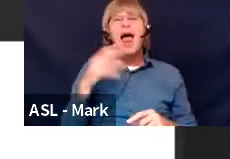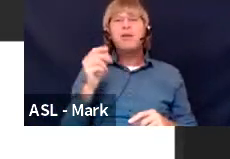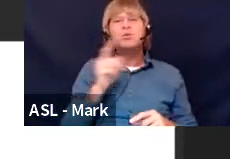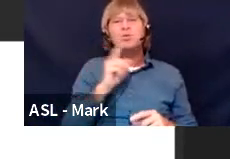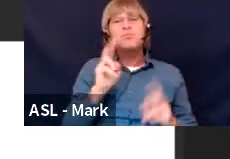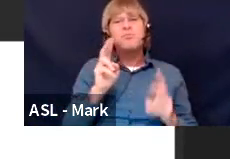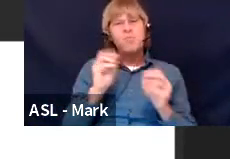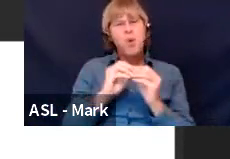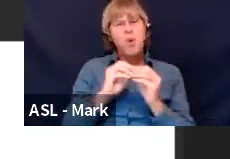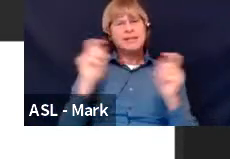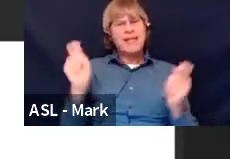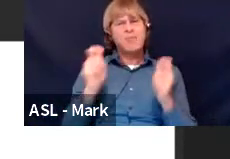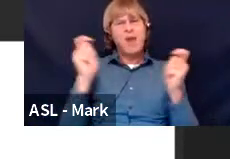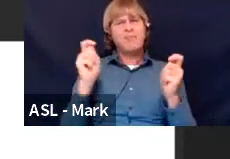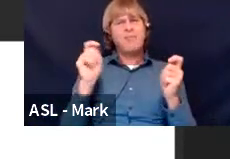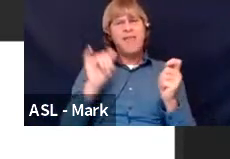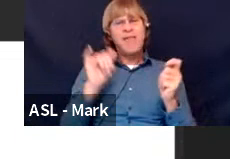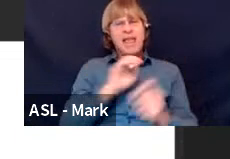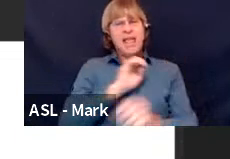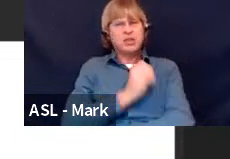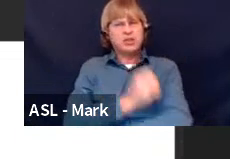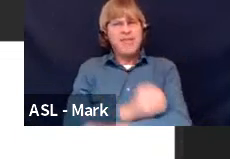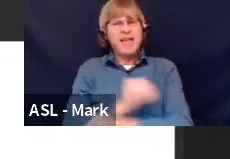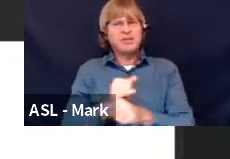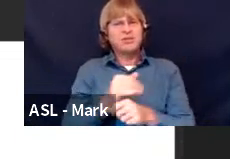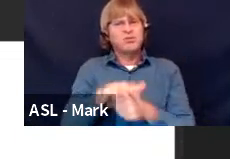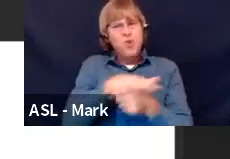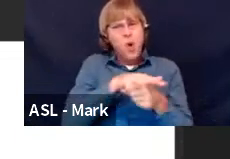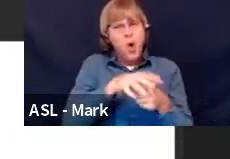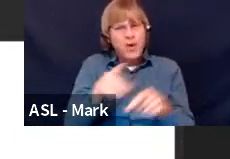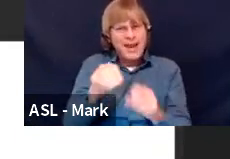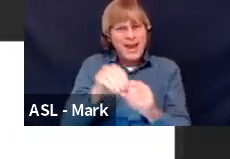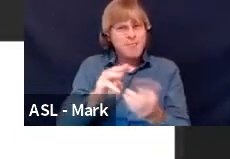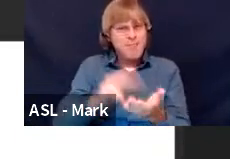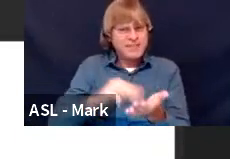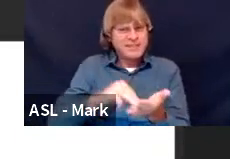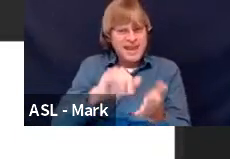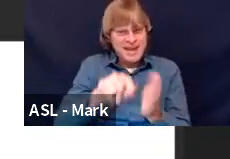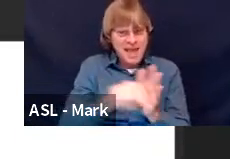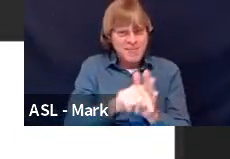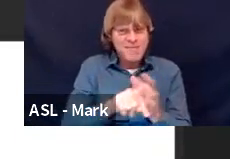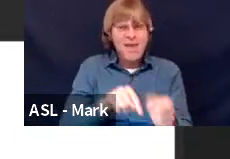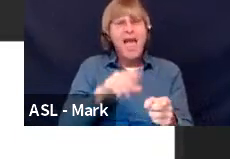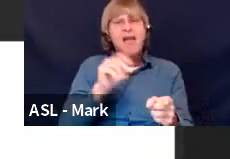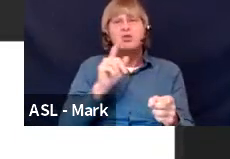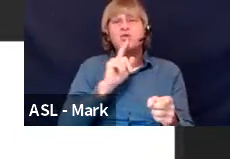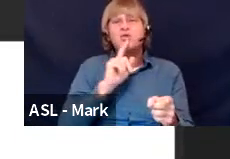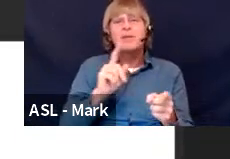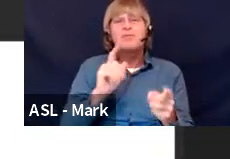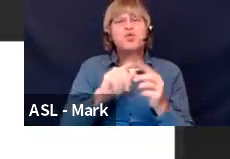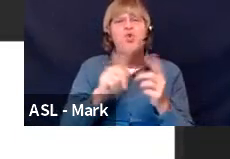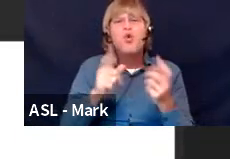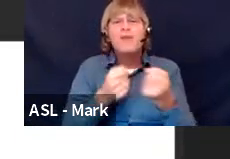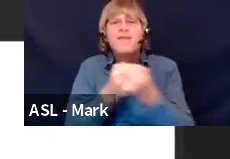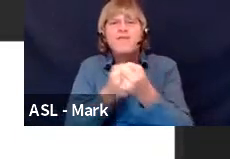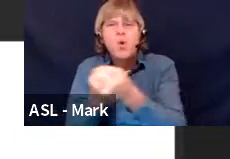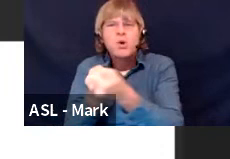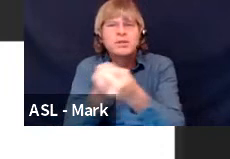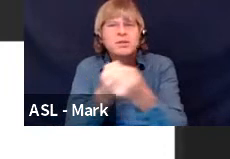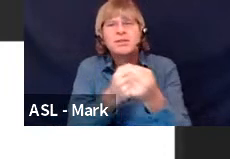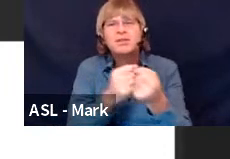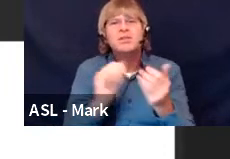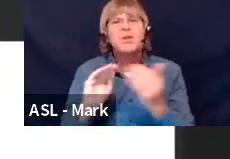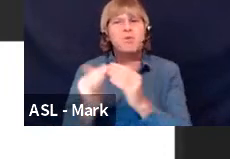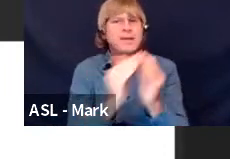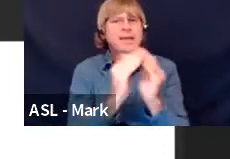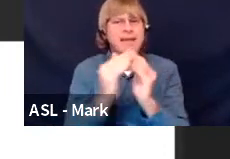about celebrating the energy that was happening in Memphis at the time. And it was about really reinforcing this idea of